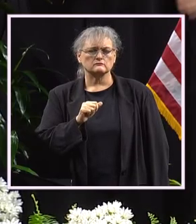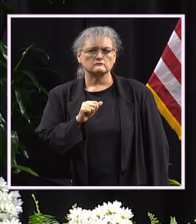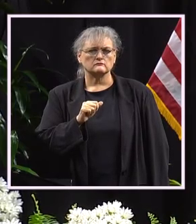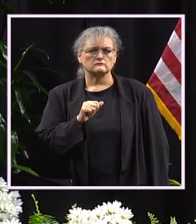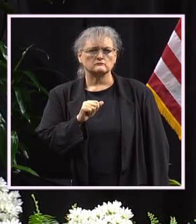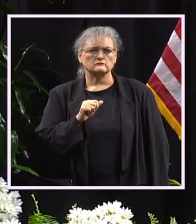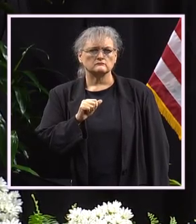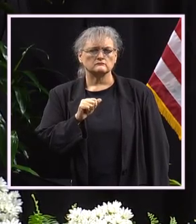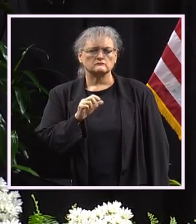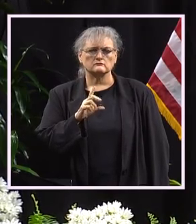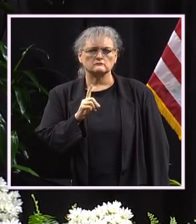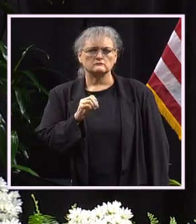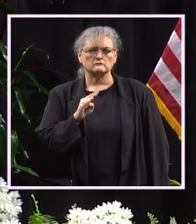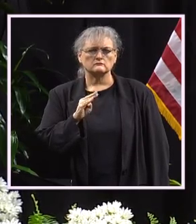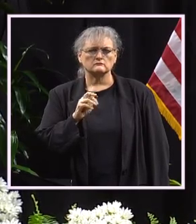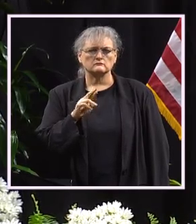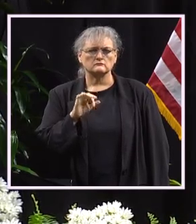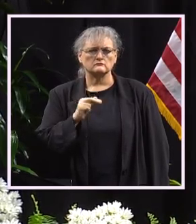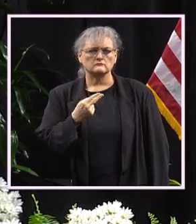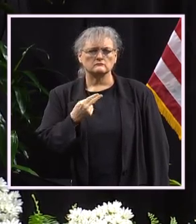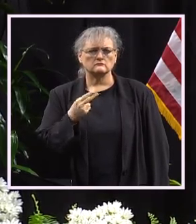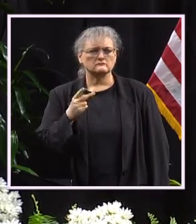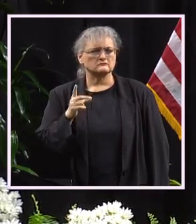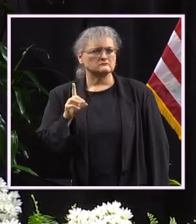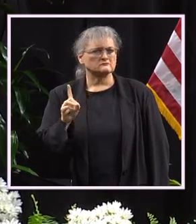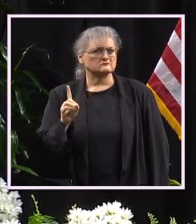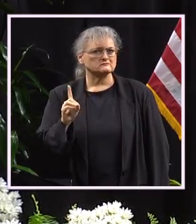Sabra Riton.